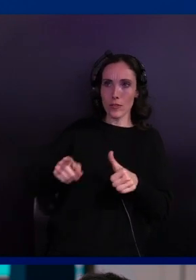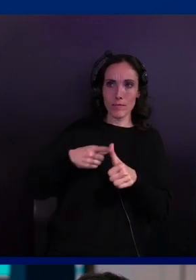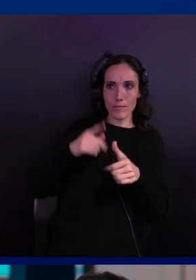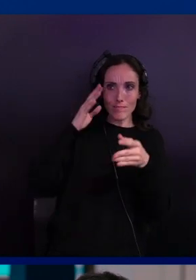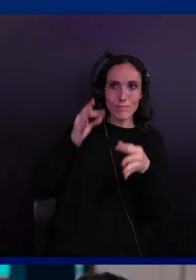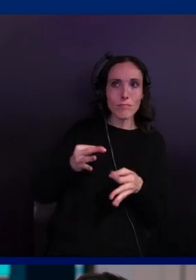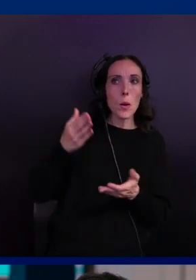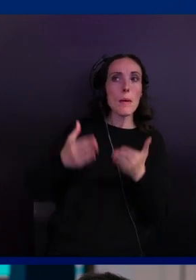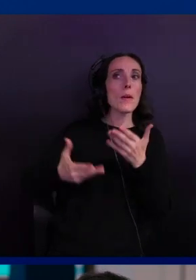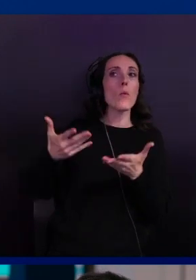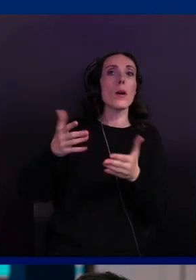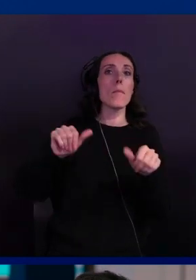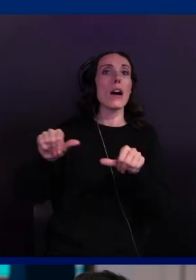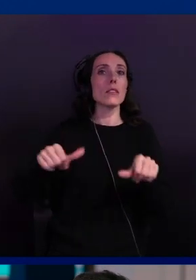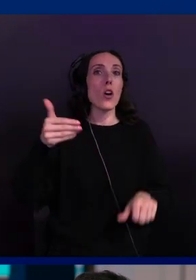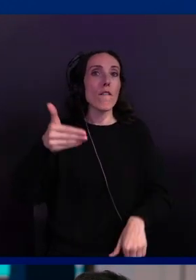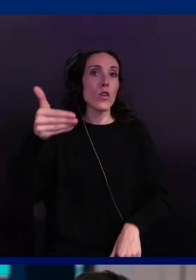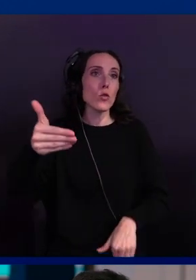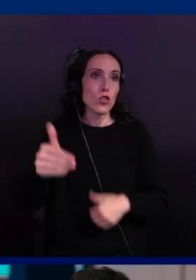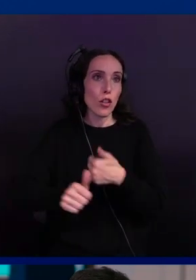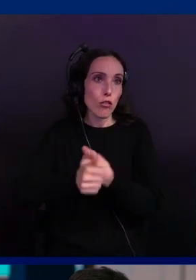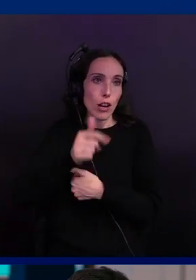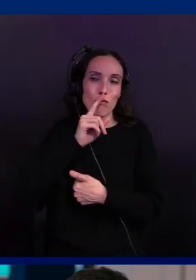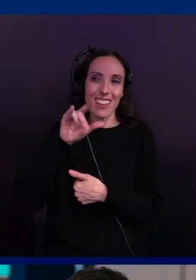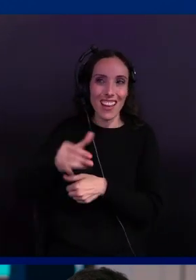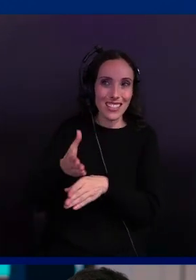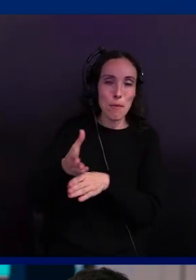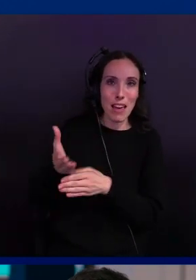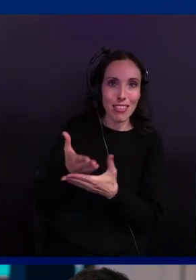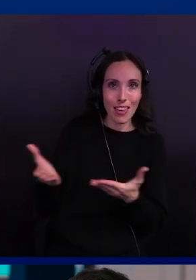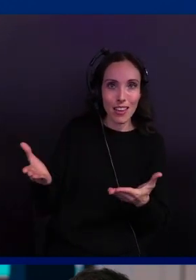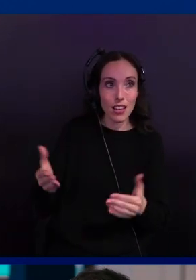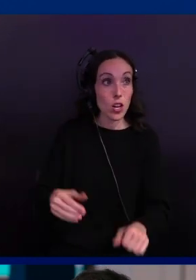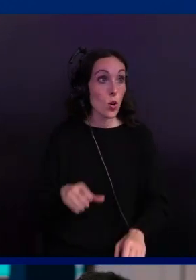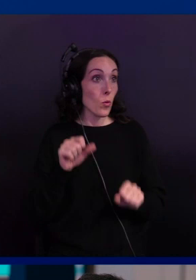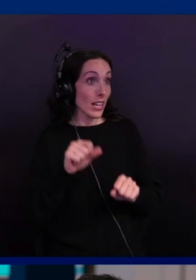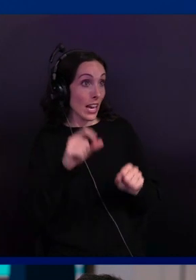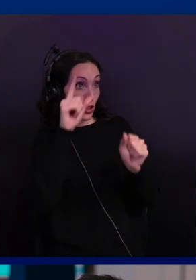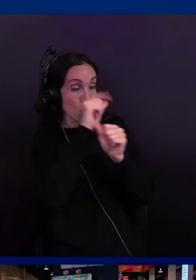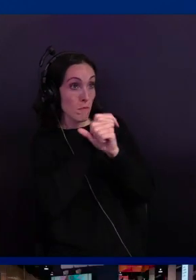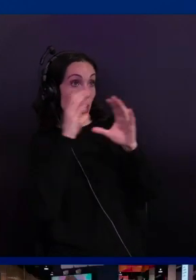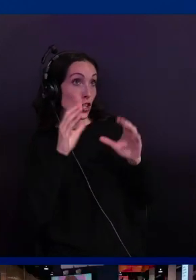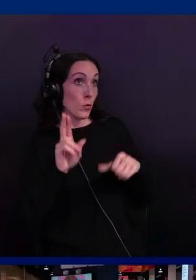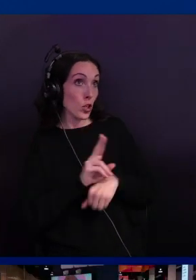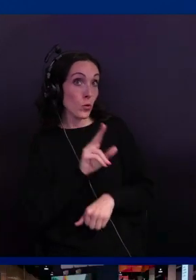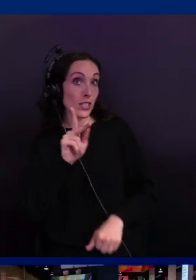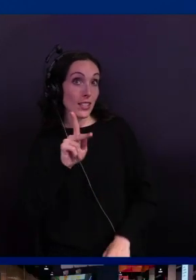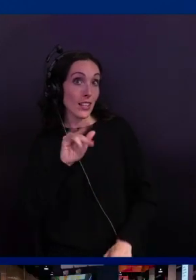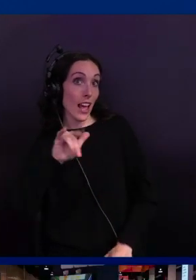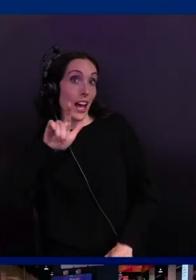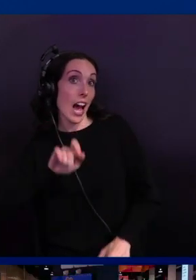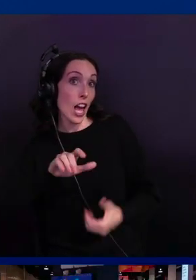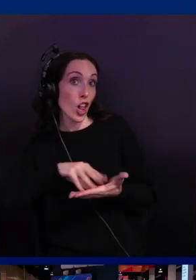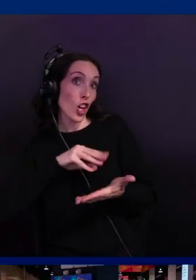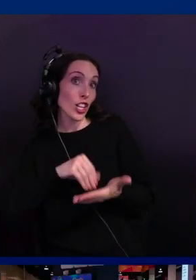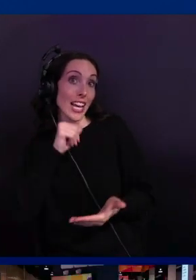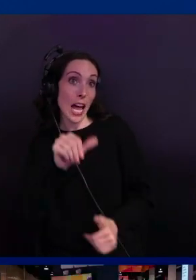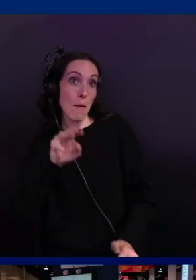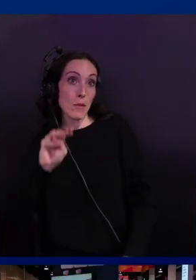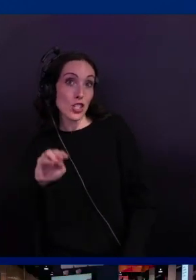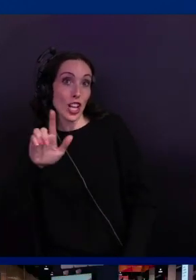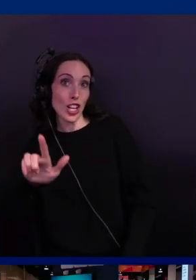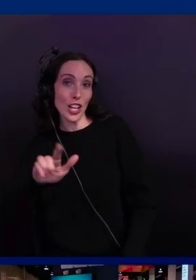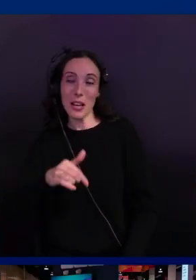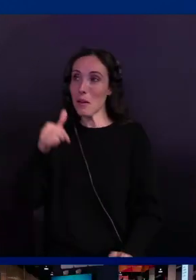future threat. That is the main thing. I mean, could you imagine if we used Kyle learning instead of machine learning? We'd be in a world of hurt. Oh,